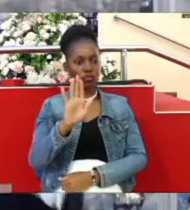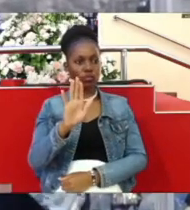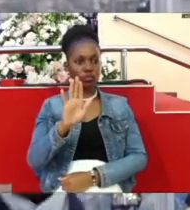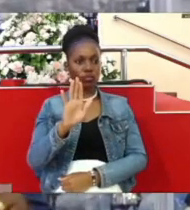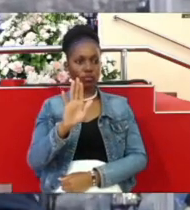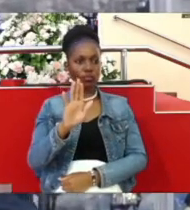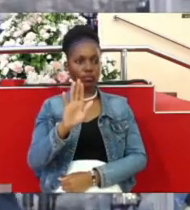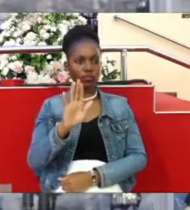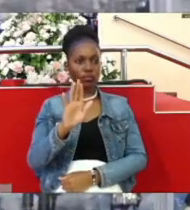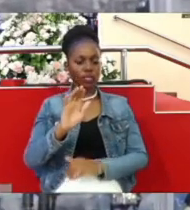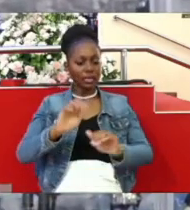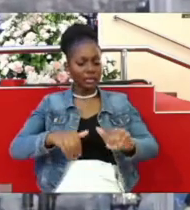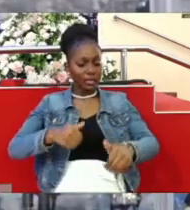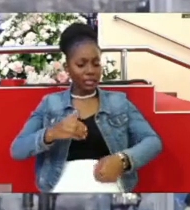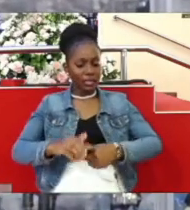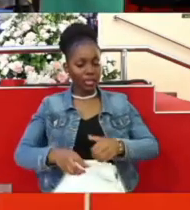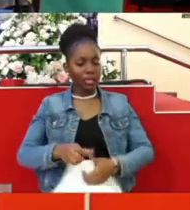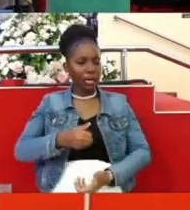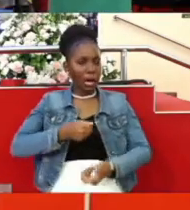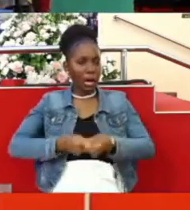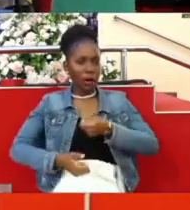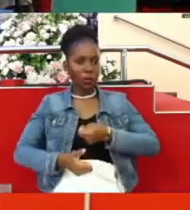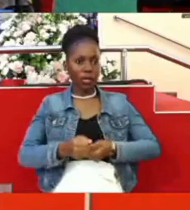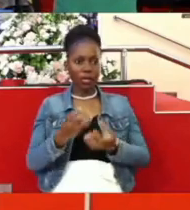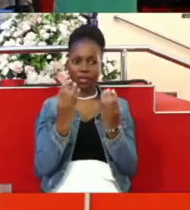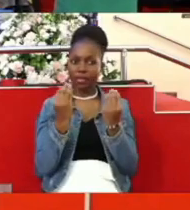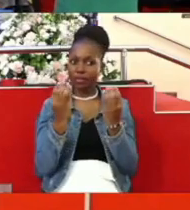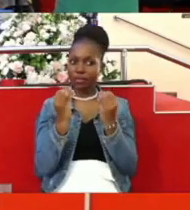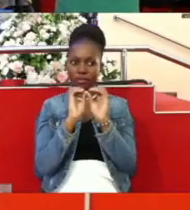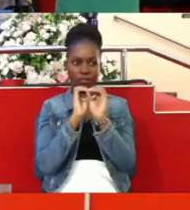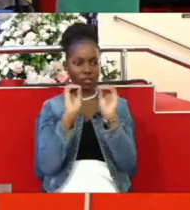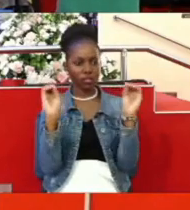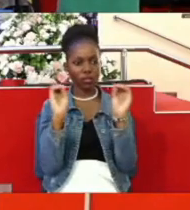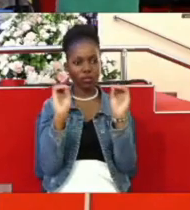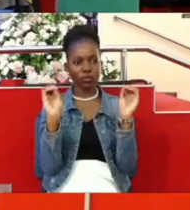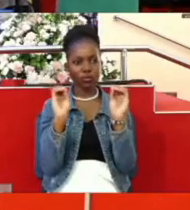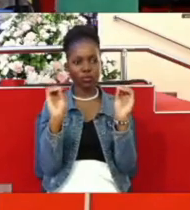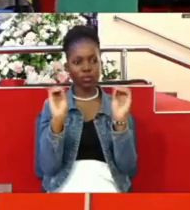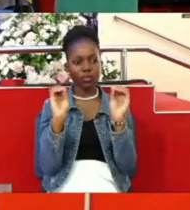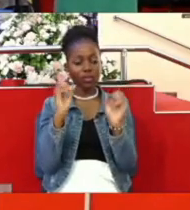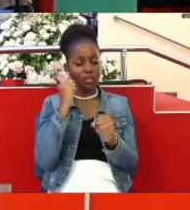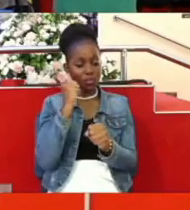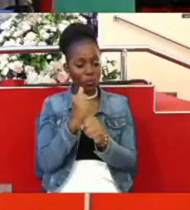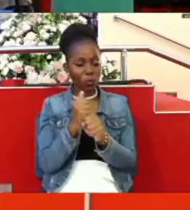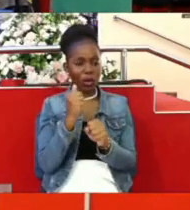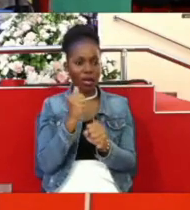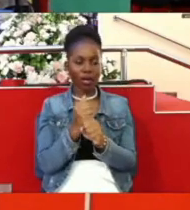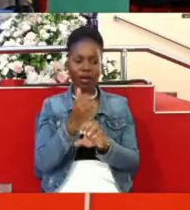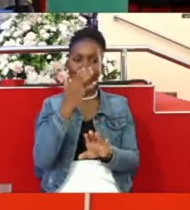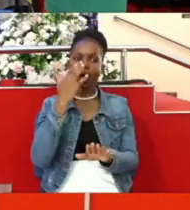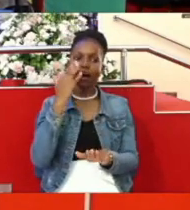digging a well is not easy. A new well, it is a lot of work.